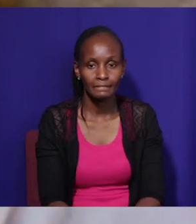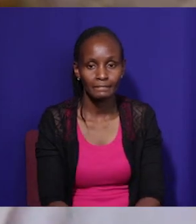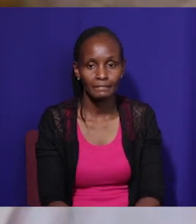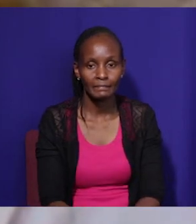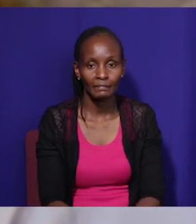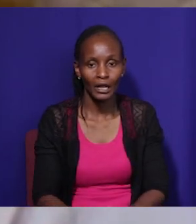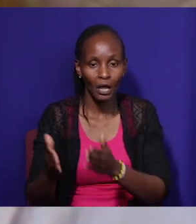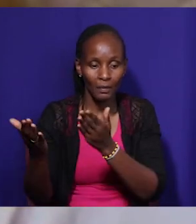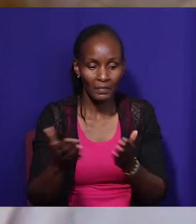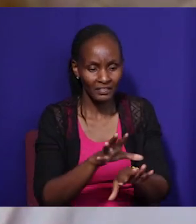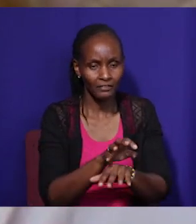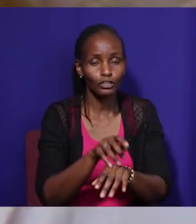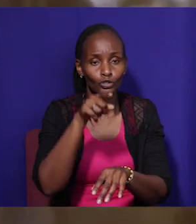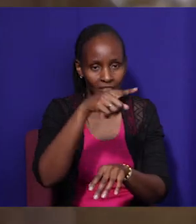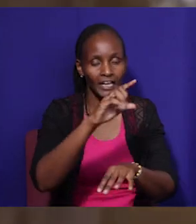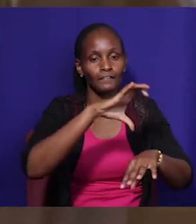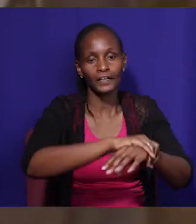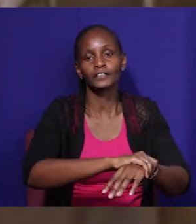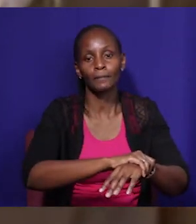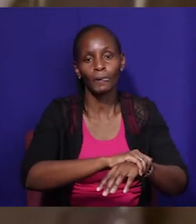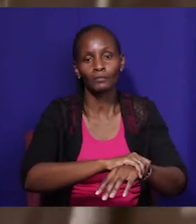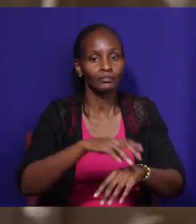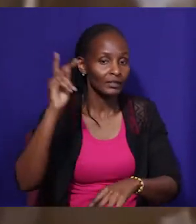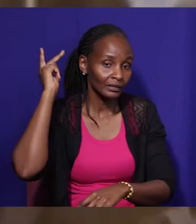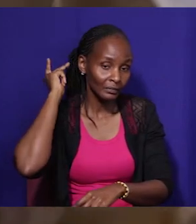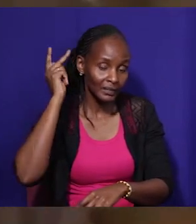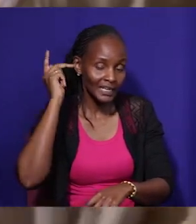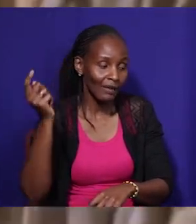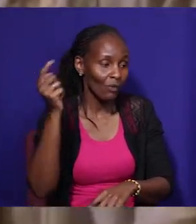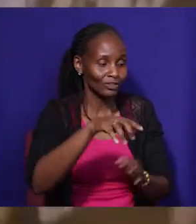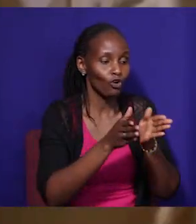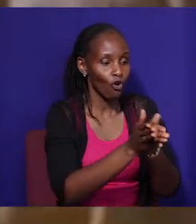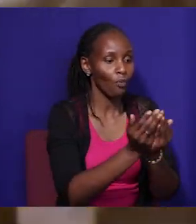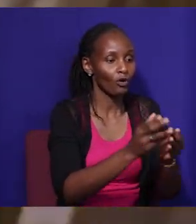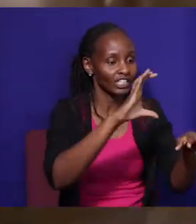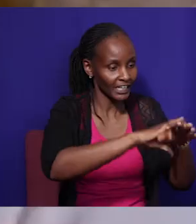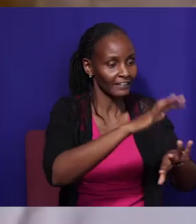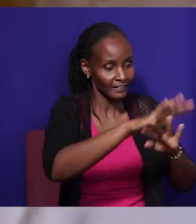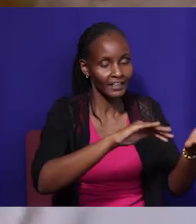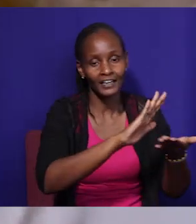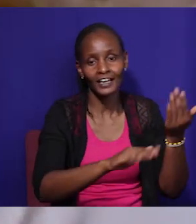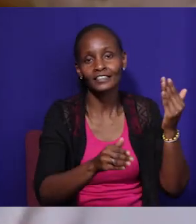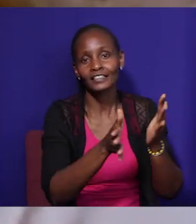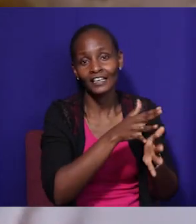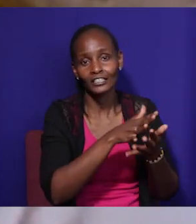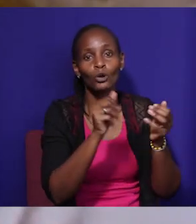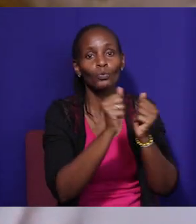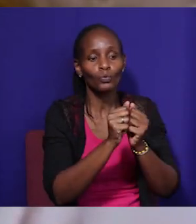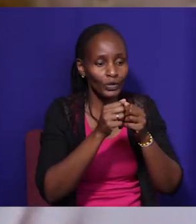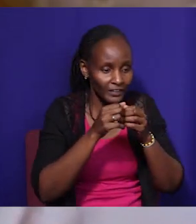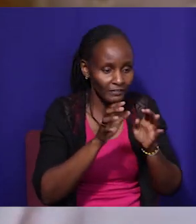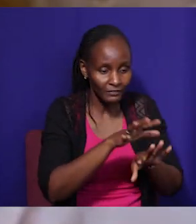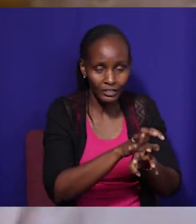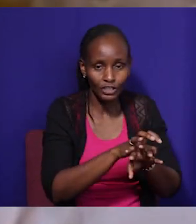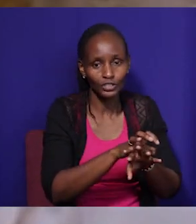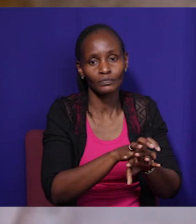Bring some of the fish you've just caught. Simon Peter went aboard and dragged the net ashore full of big fish, 153 in